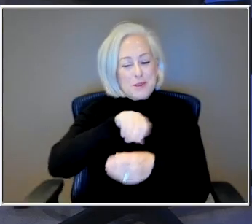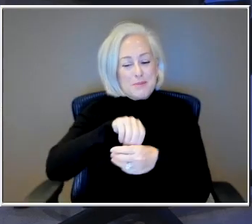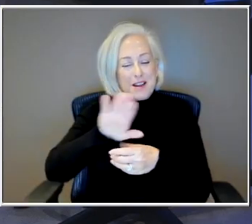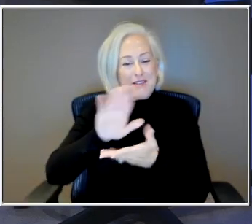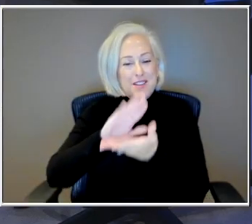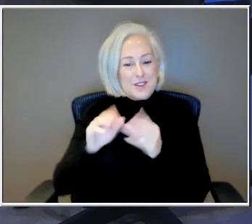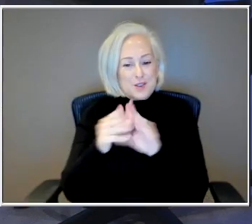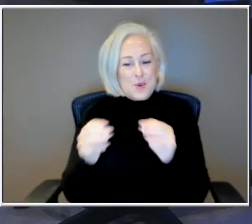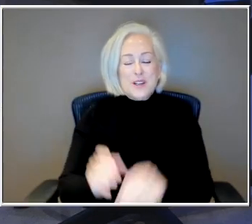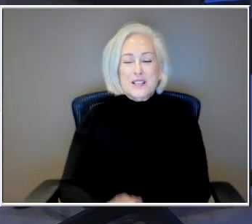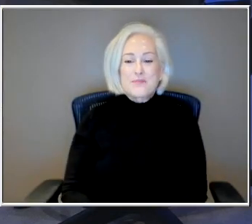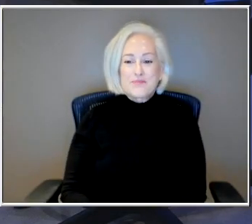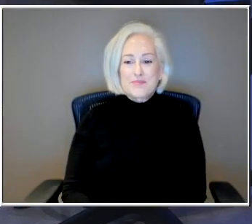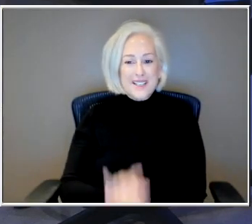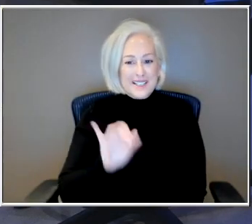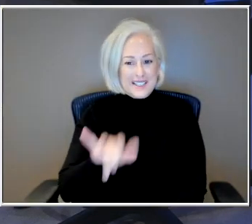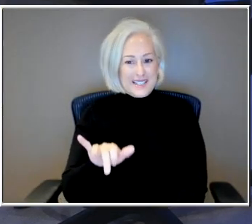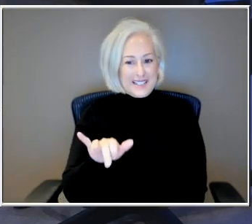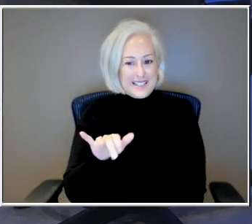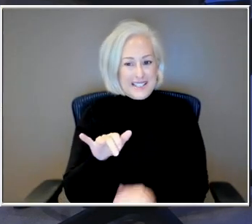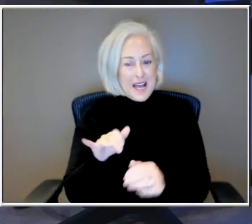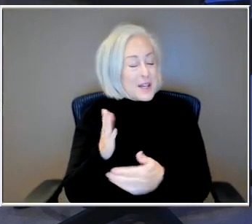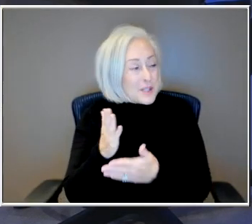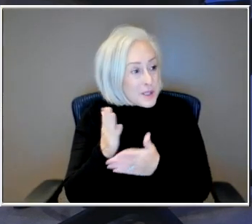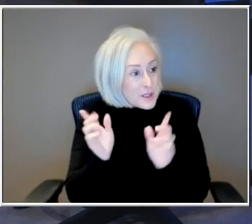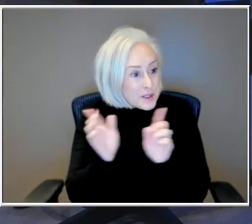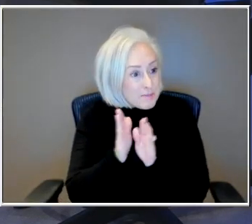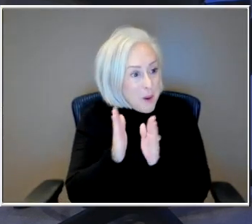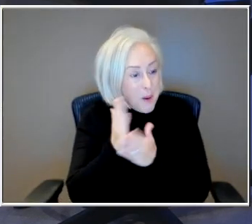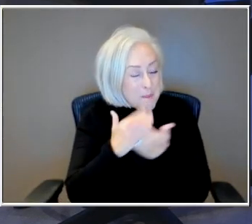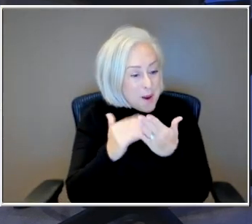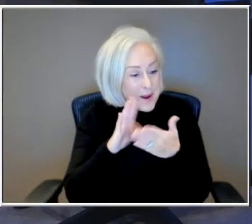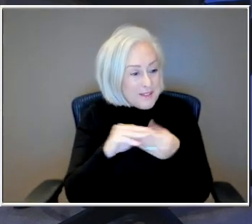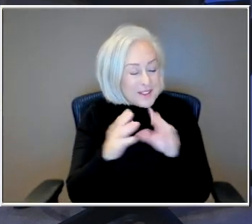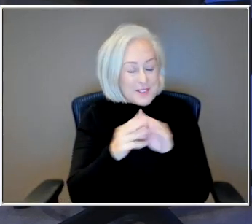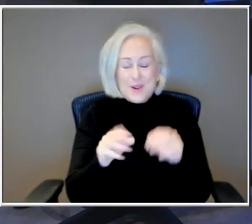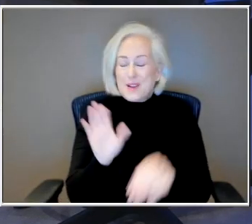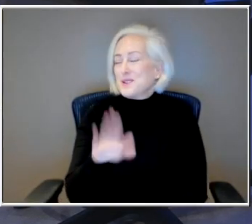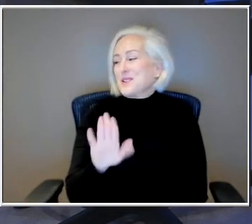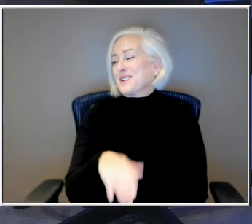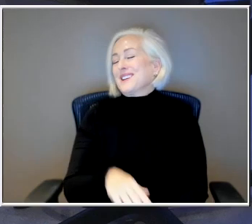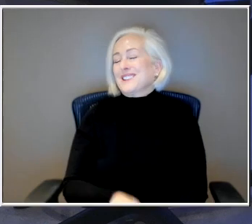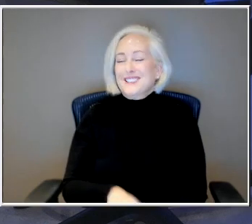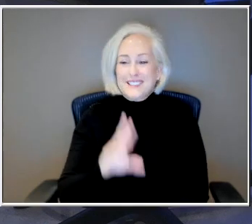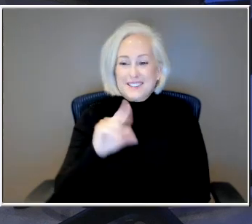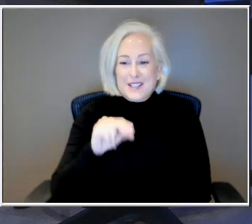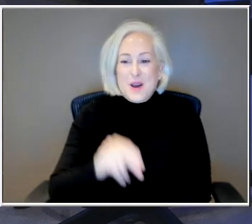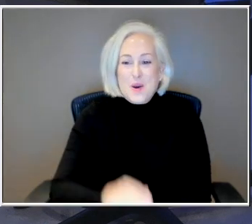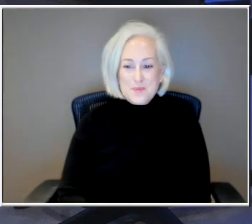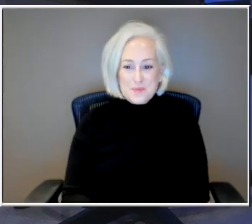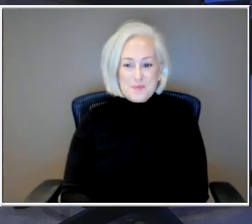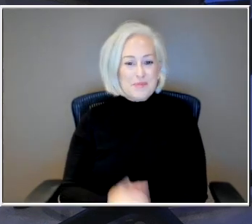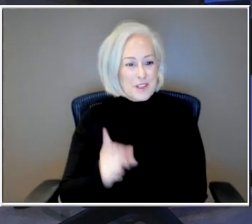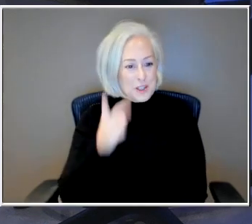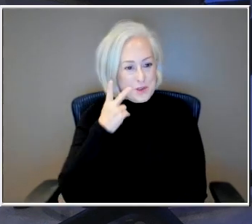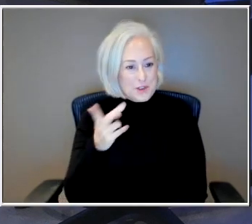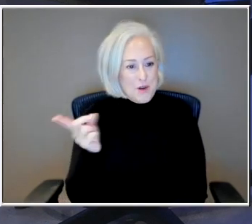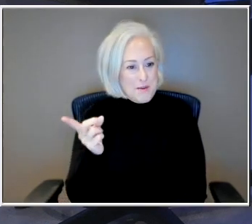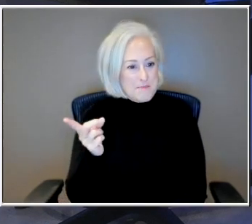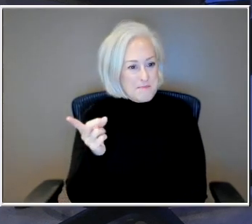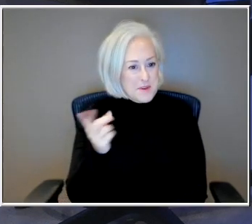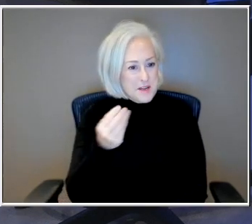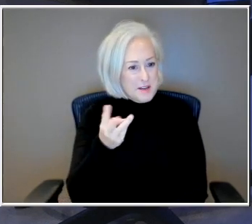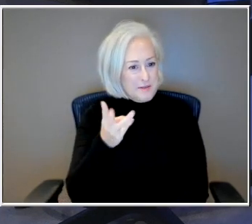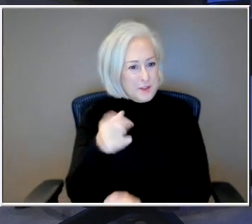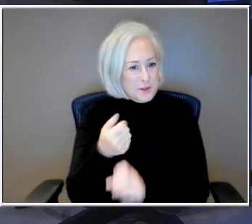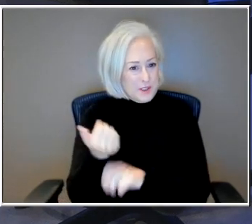happened, a small part of this story. You are a very, very large part of this story. And you saw them, this happened a couple of years ago, and you just saw them